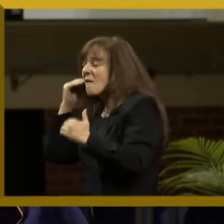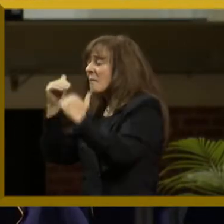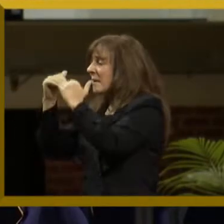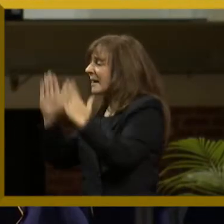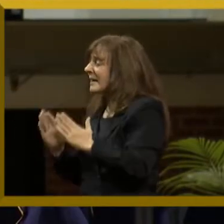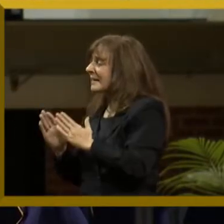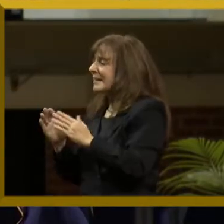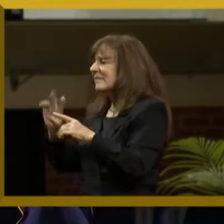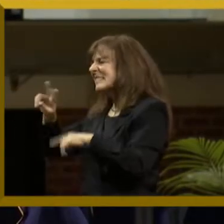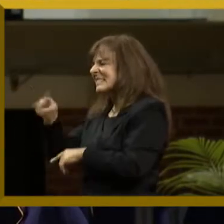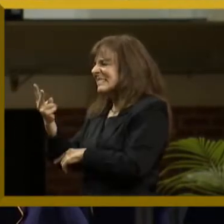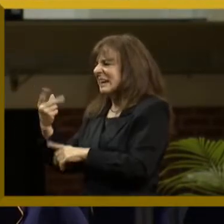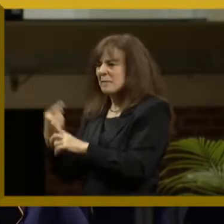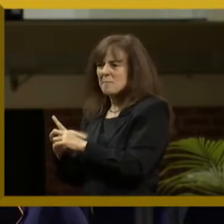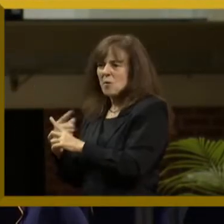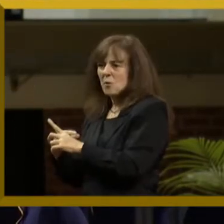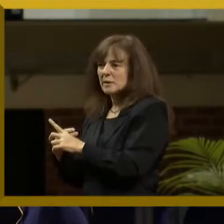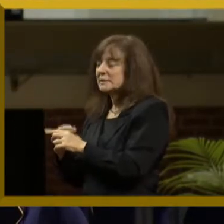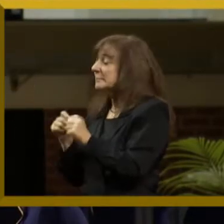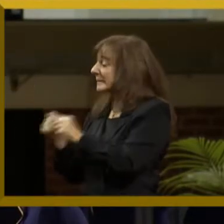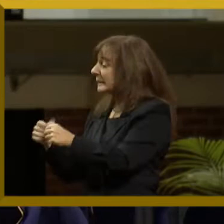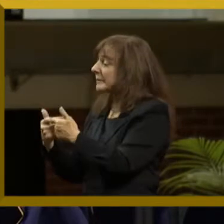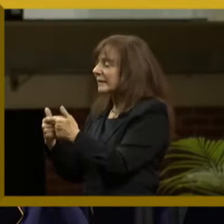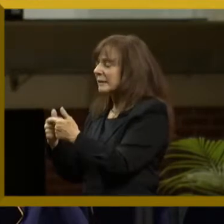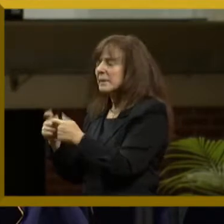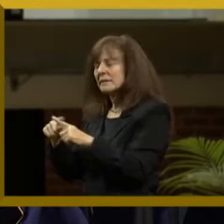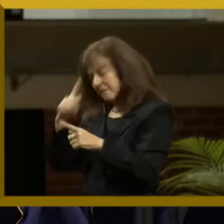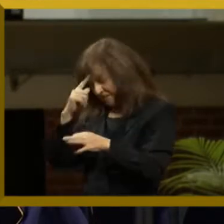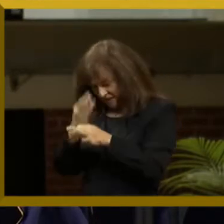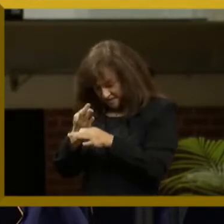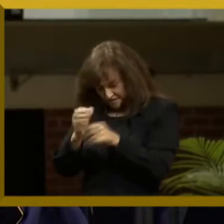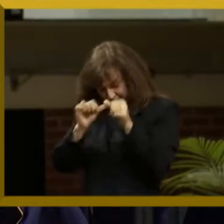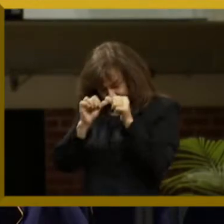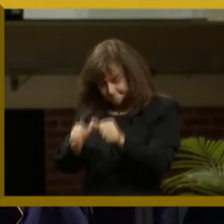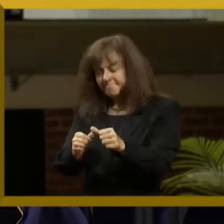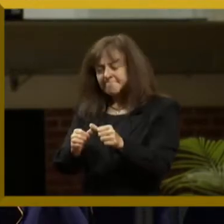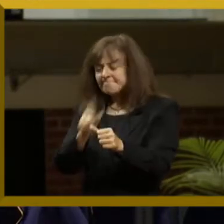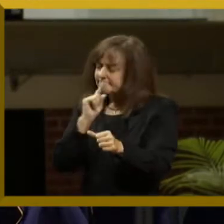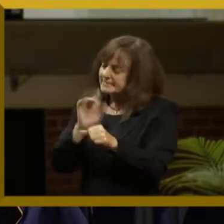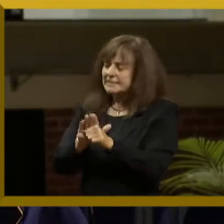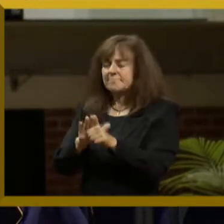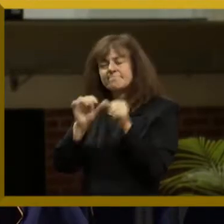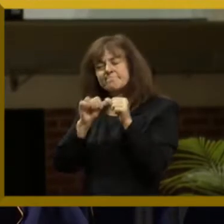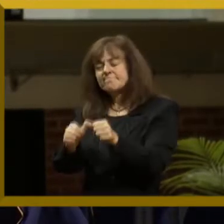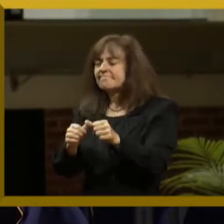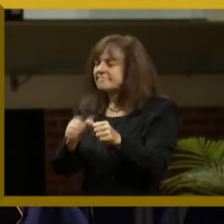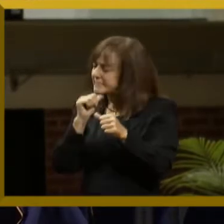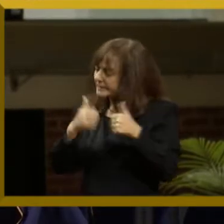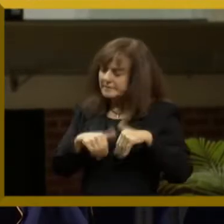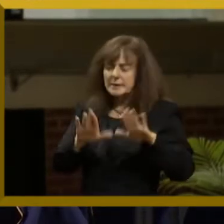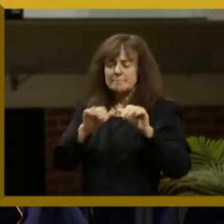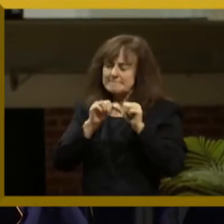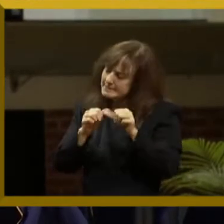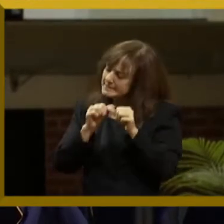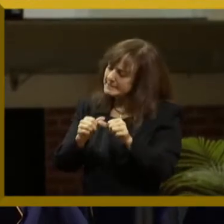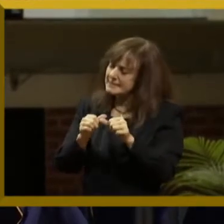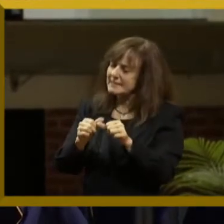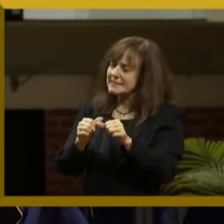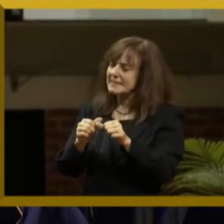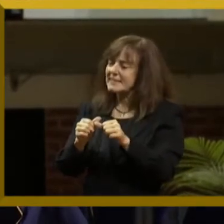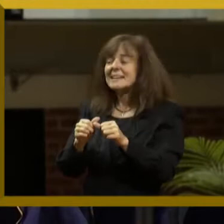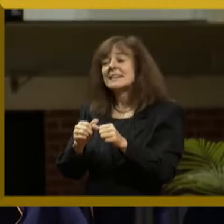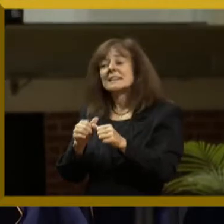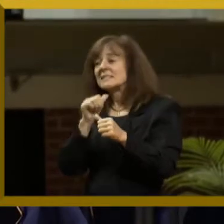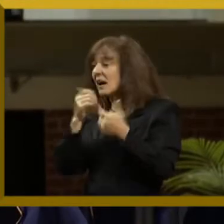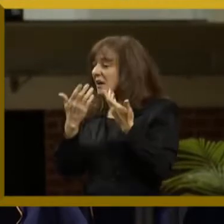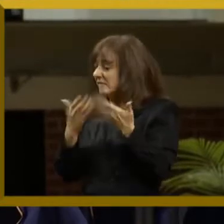lights on, but I held on to my faith. I committed and I was persistent in my belief that it isn't over